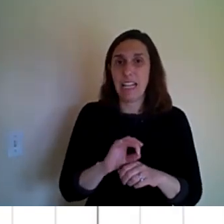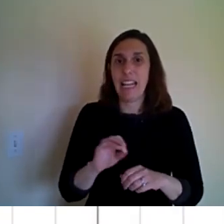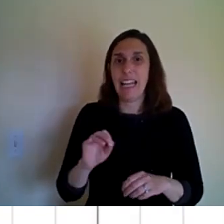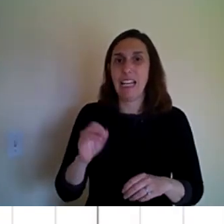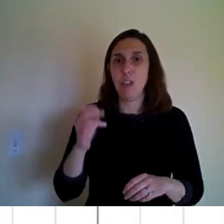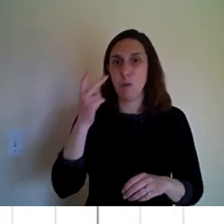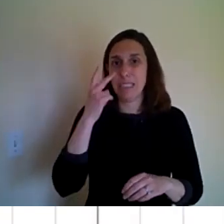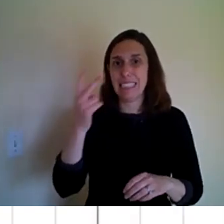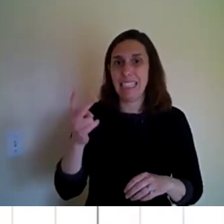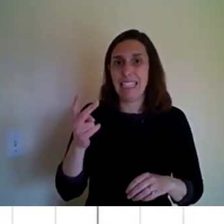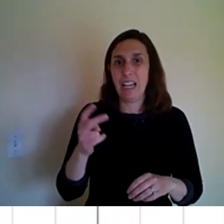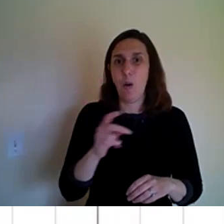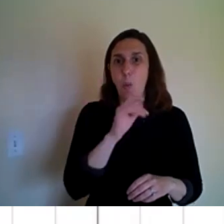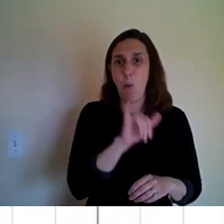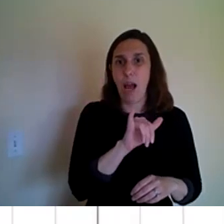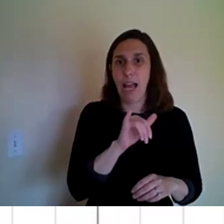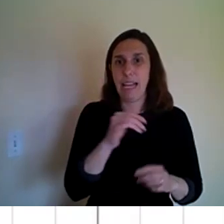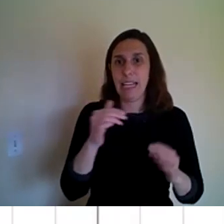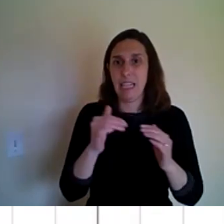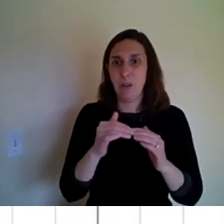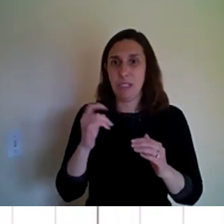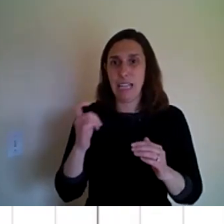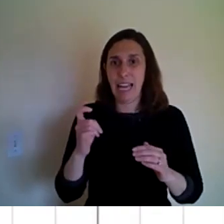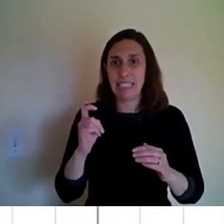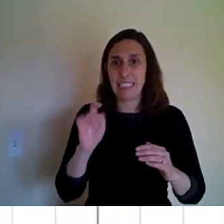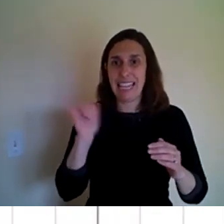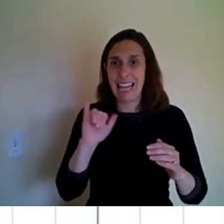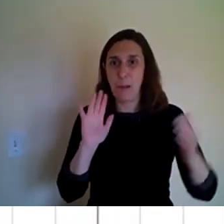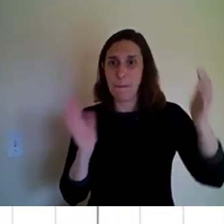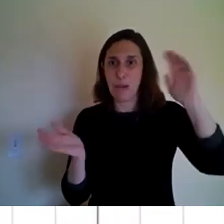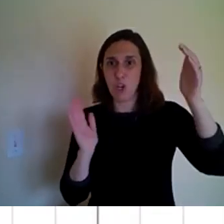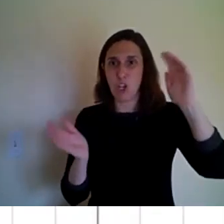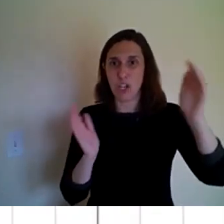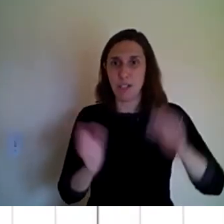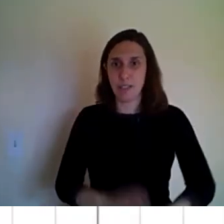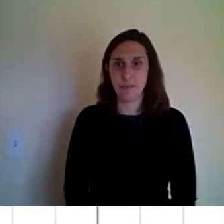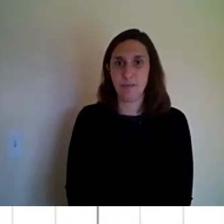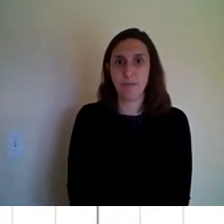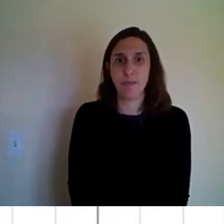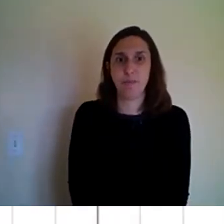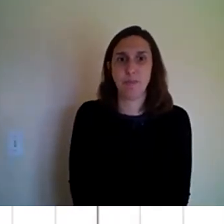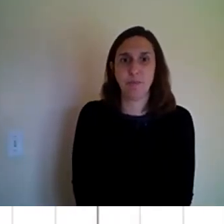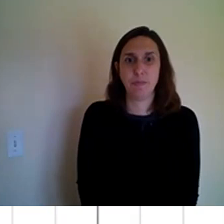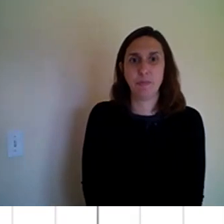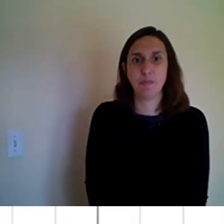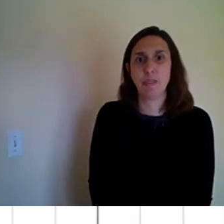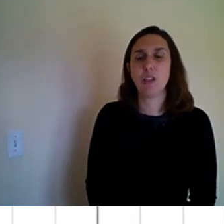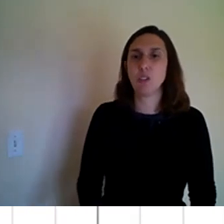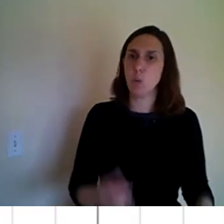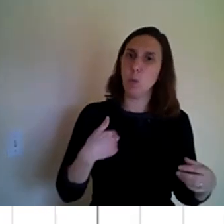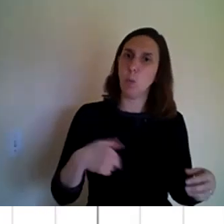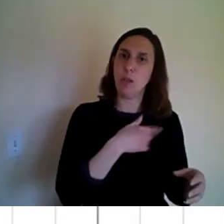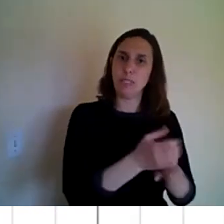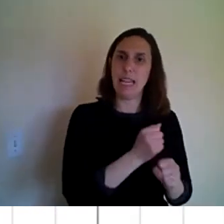over y equals x. And so conceptually, when we're taking the domain of one